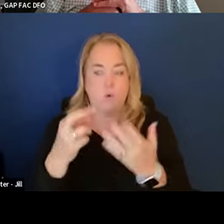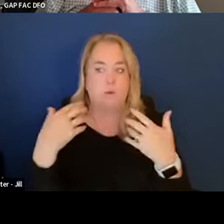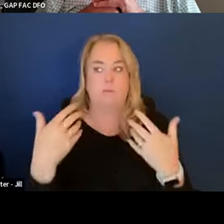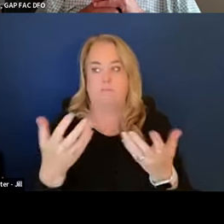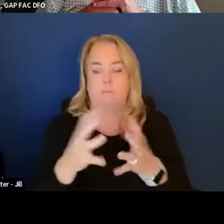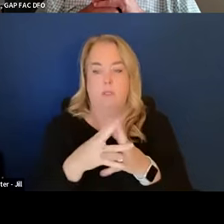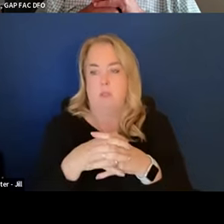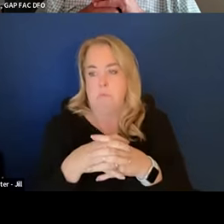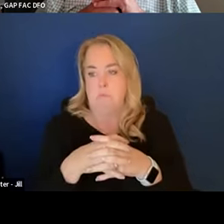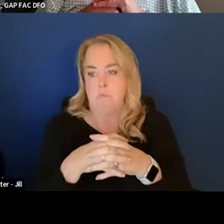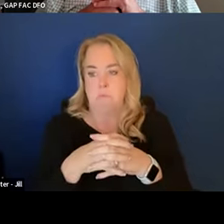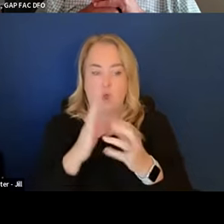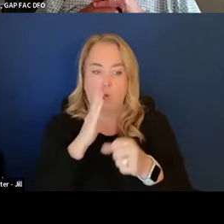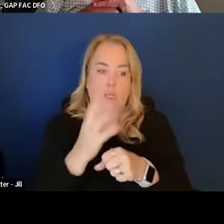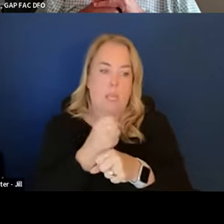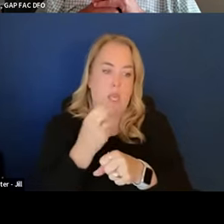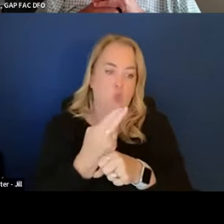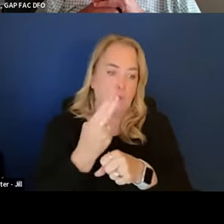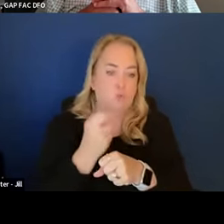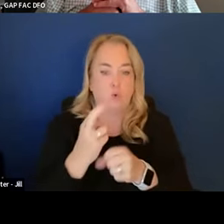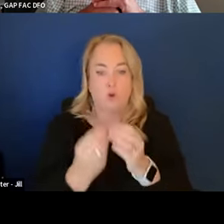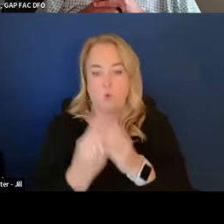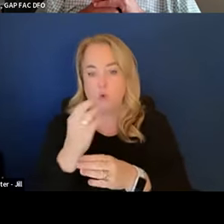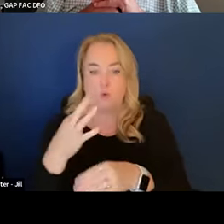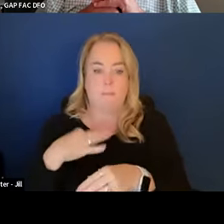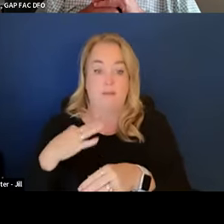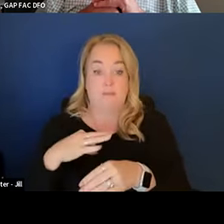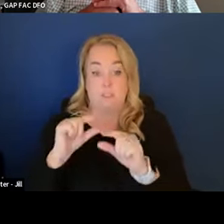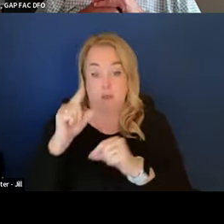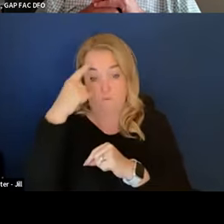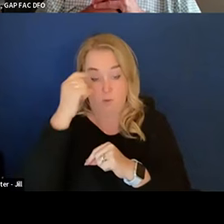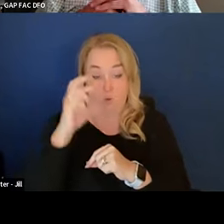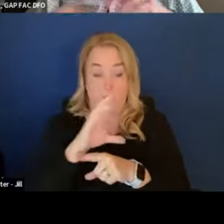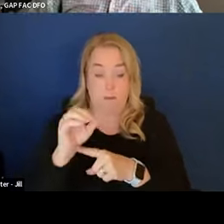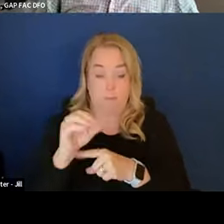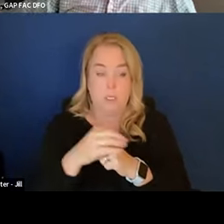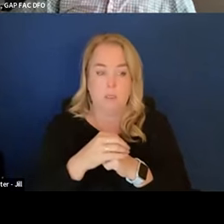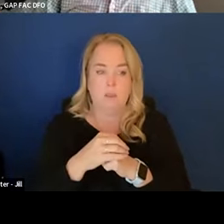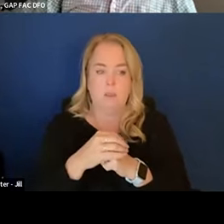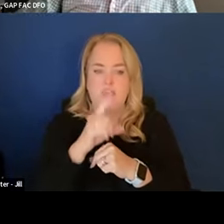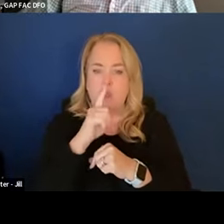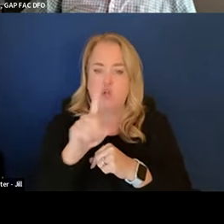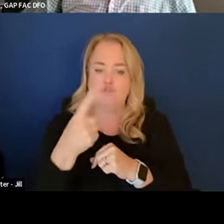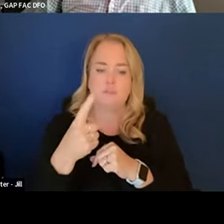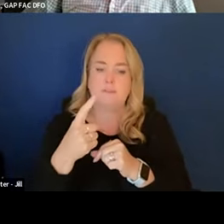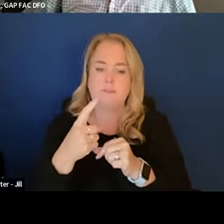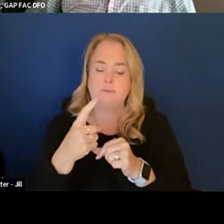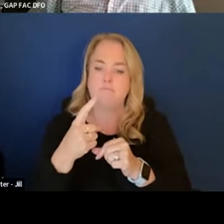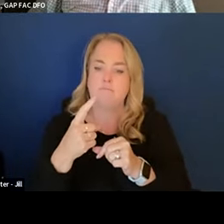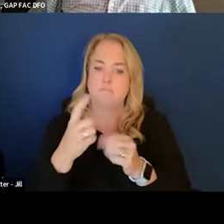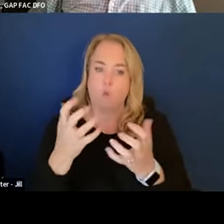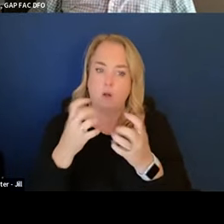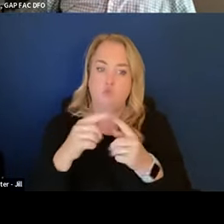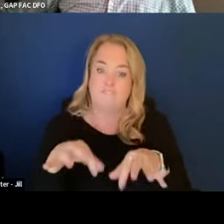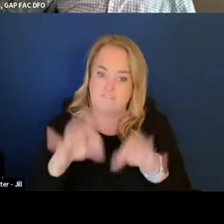know, that it gets used or that it grows or that it benefits the government agency or the company. They're just incentivized to find that